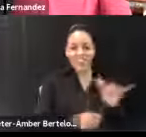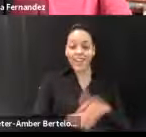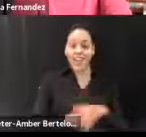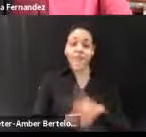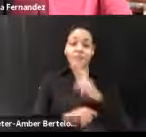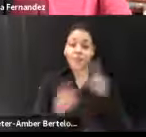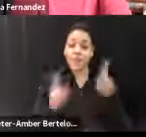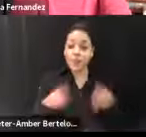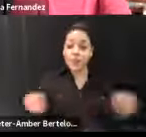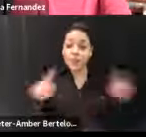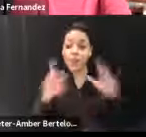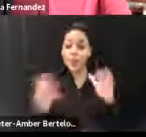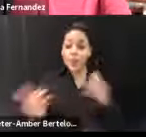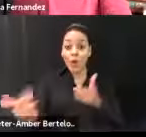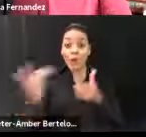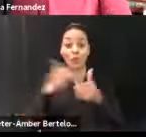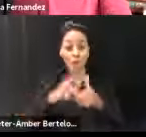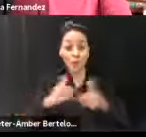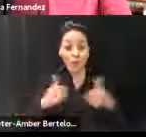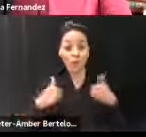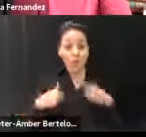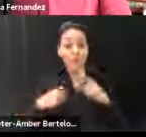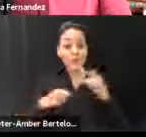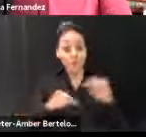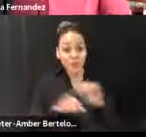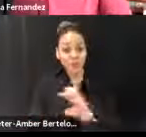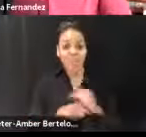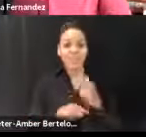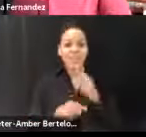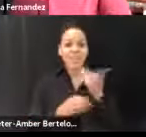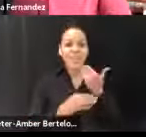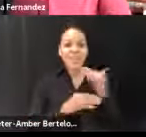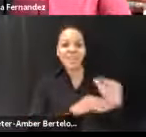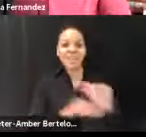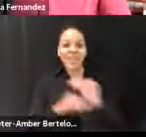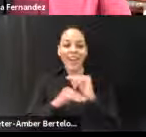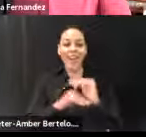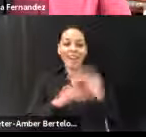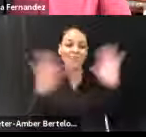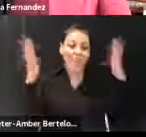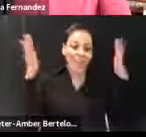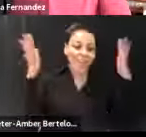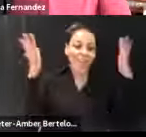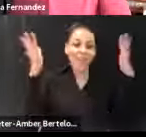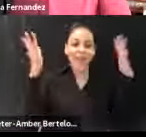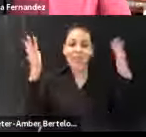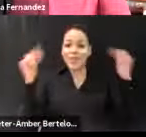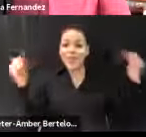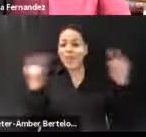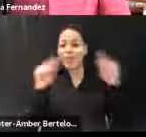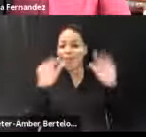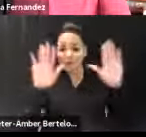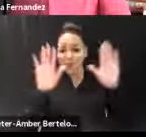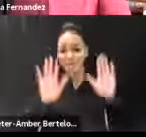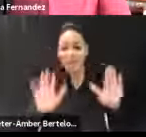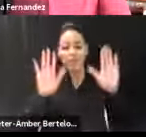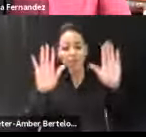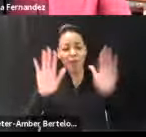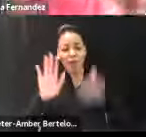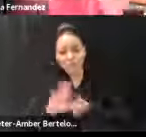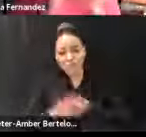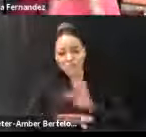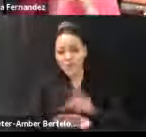you want to join me to give the good night round of applause to our wonderful, wonderful poets. And